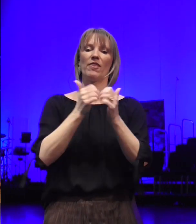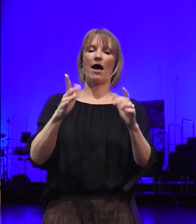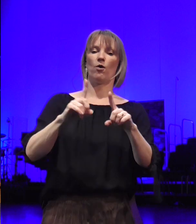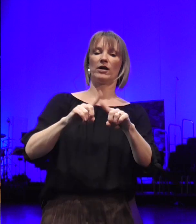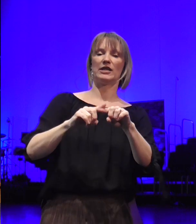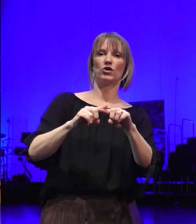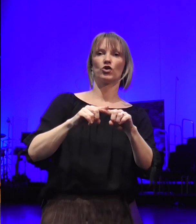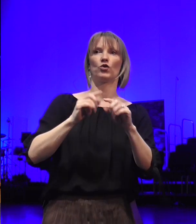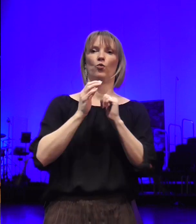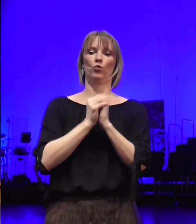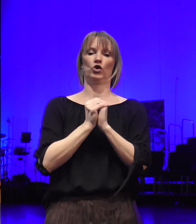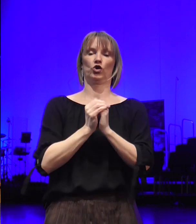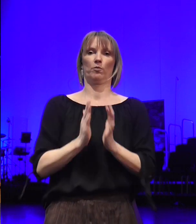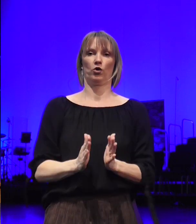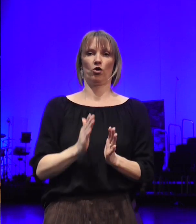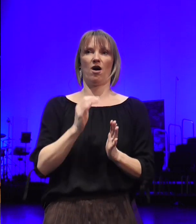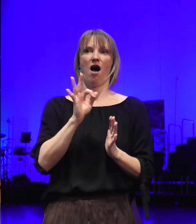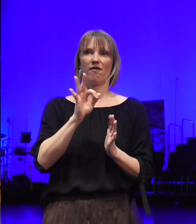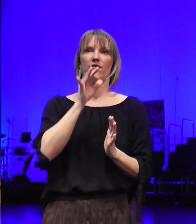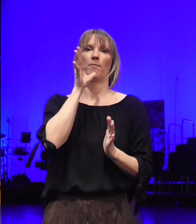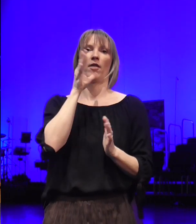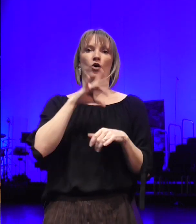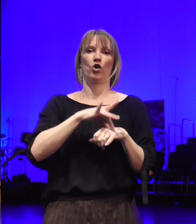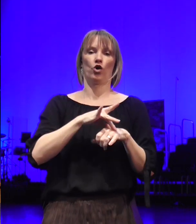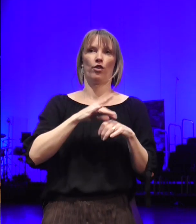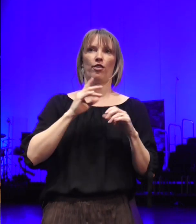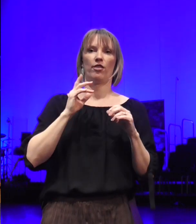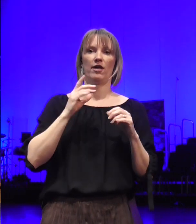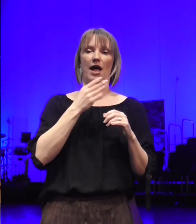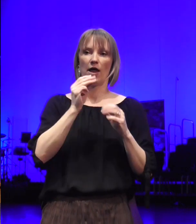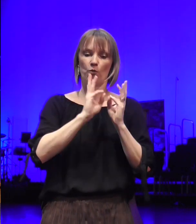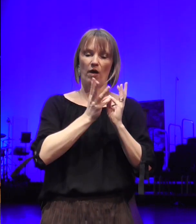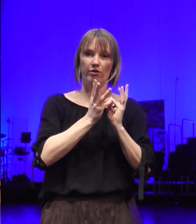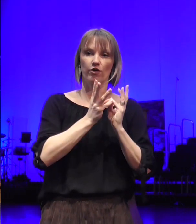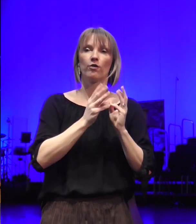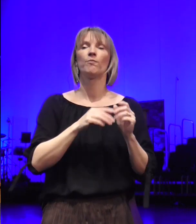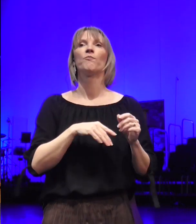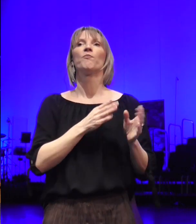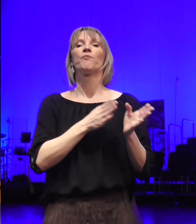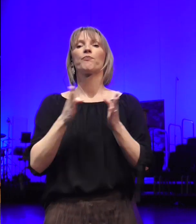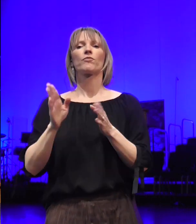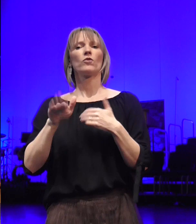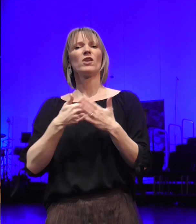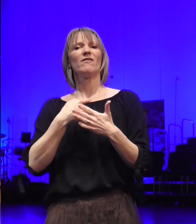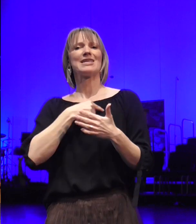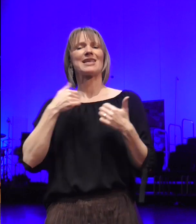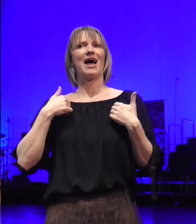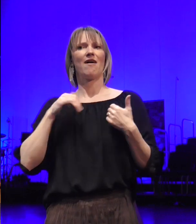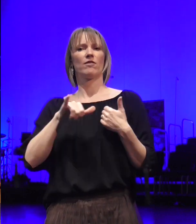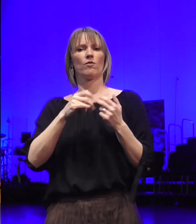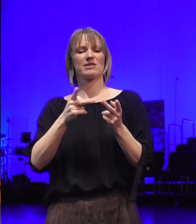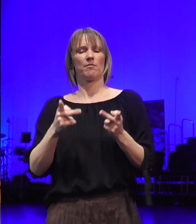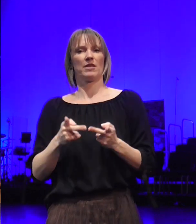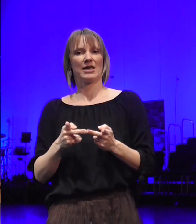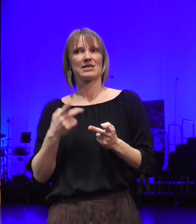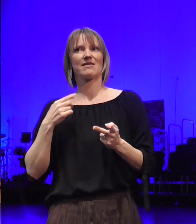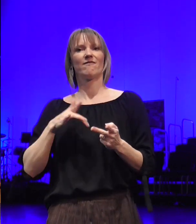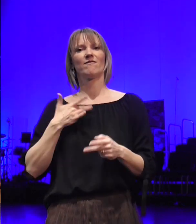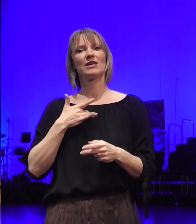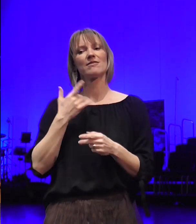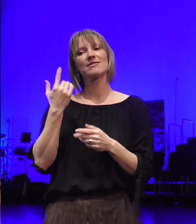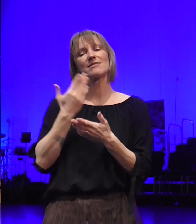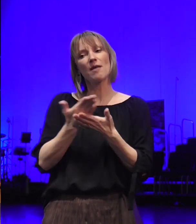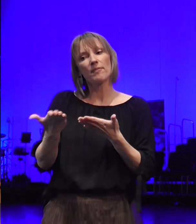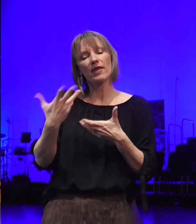unconditional worshiper of Mother Earth and the weather. We all have those places where we feel